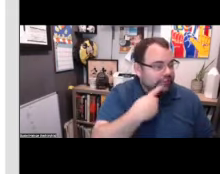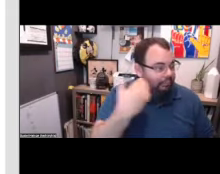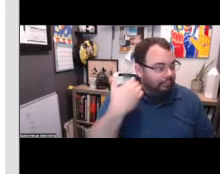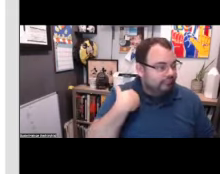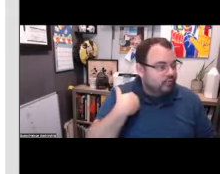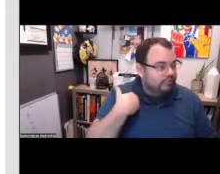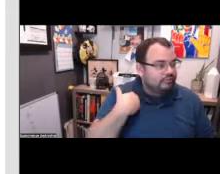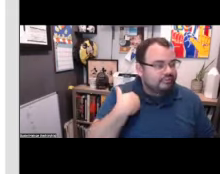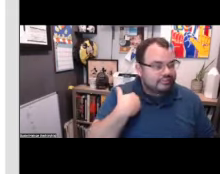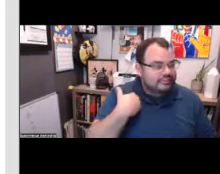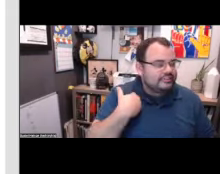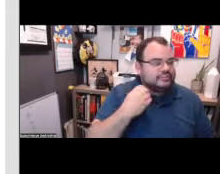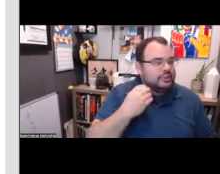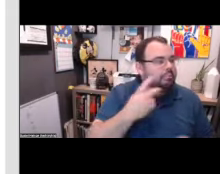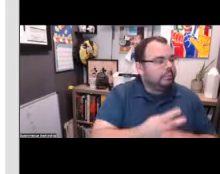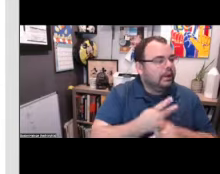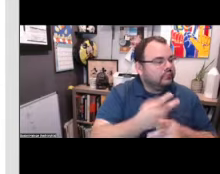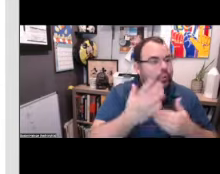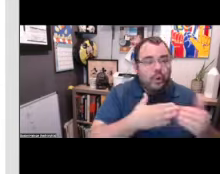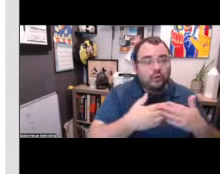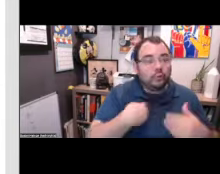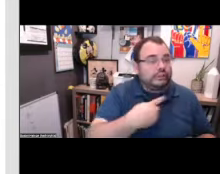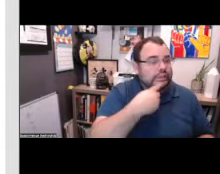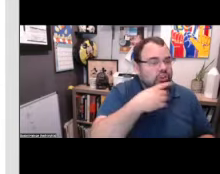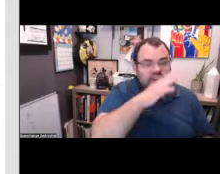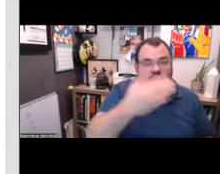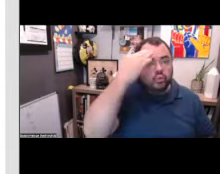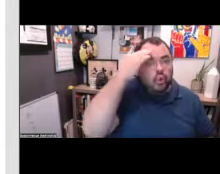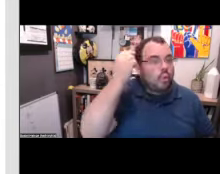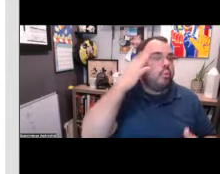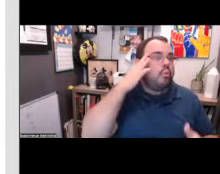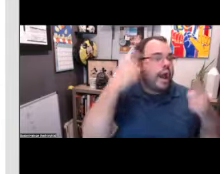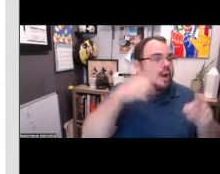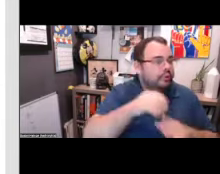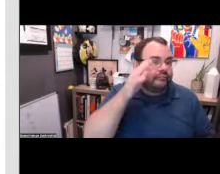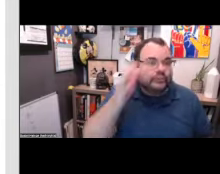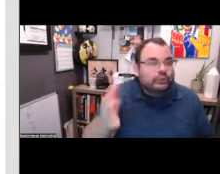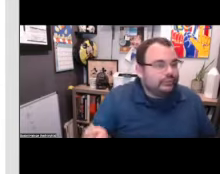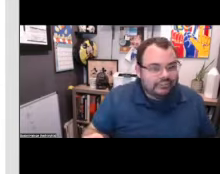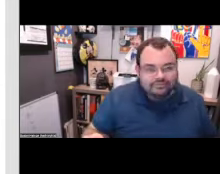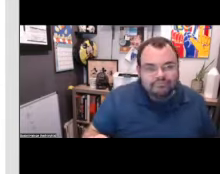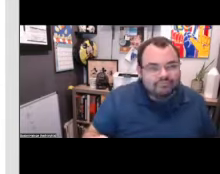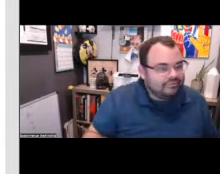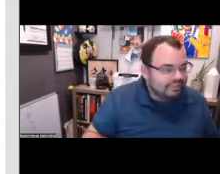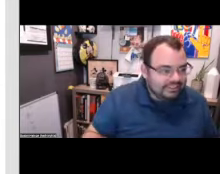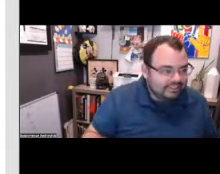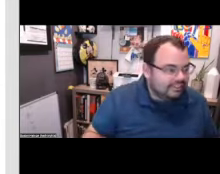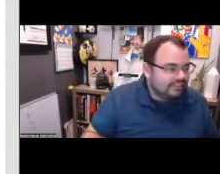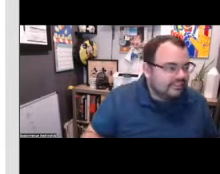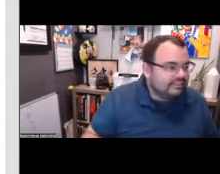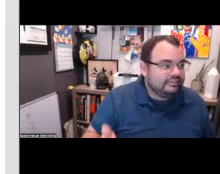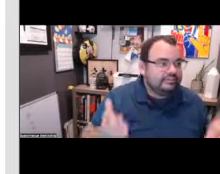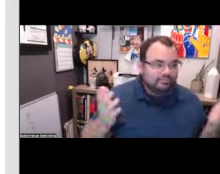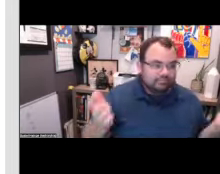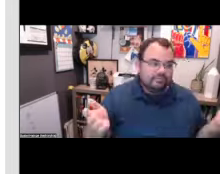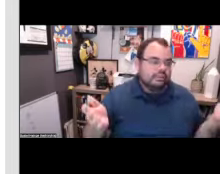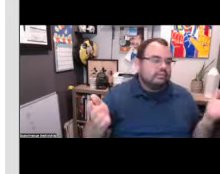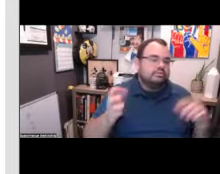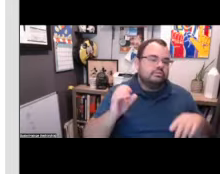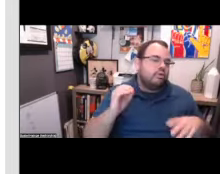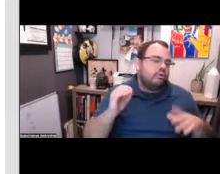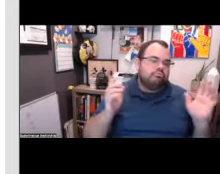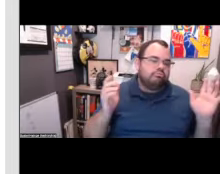used to do it. So how it was before, I had to be careful. You never knew what was going to happen, but now look